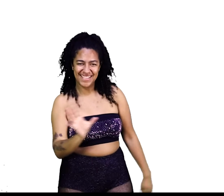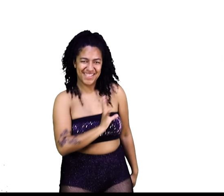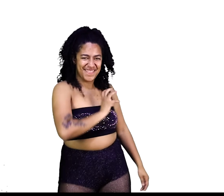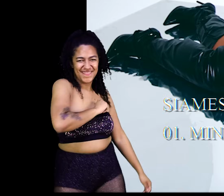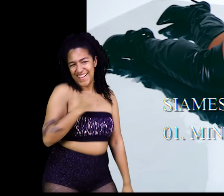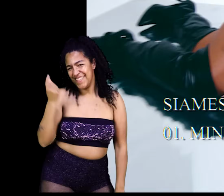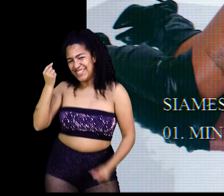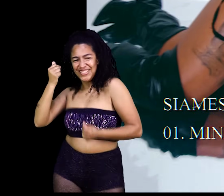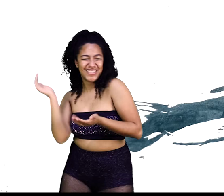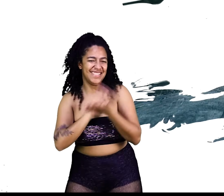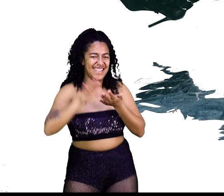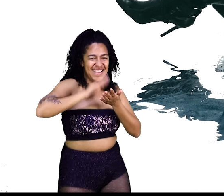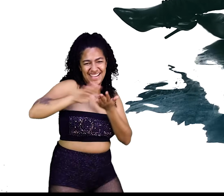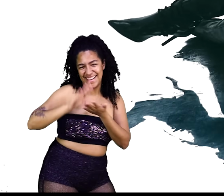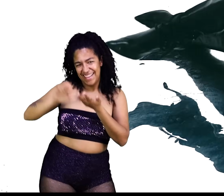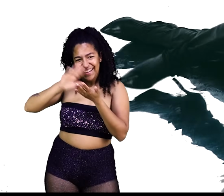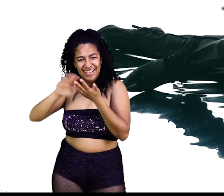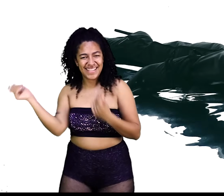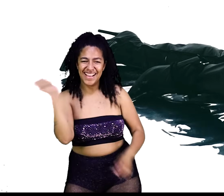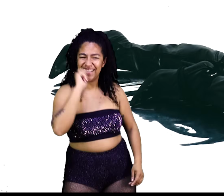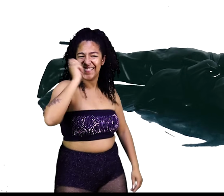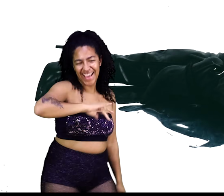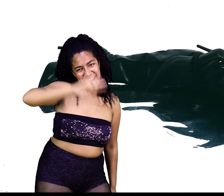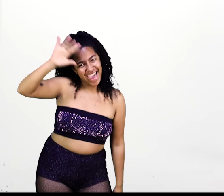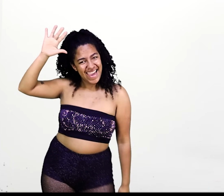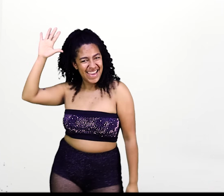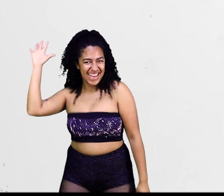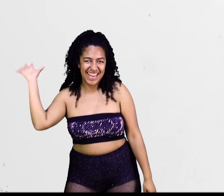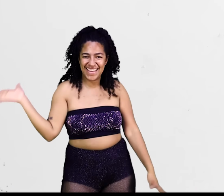green, money cash, cash, freaking like me.